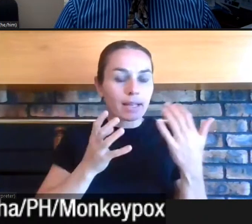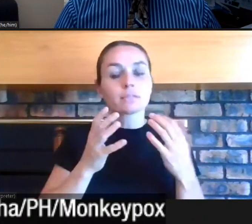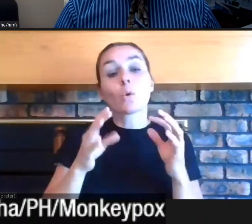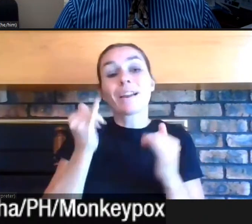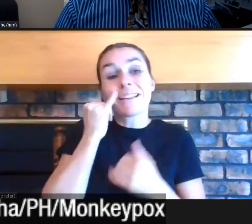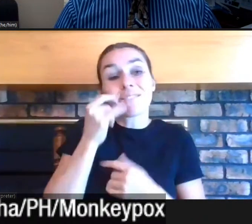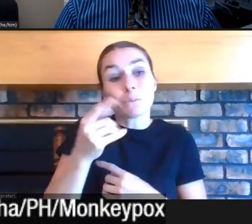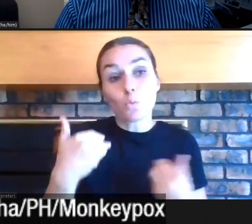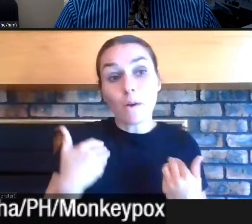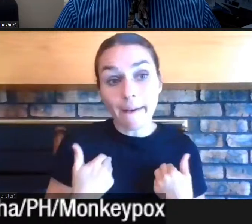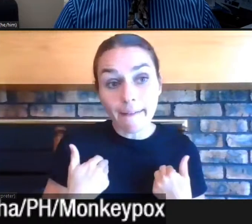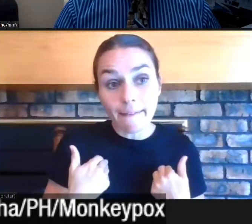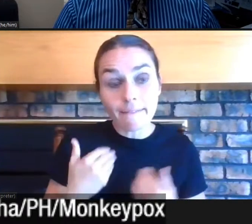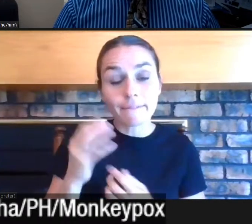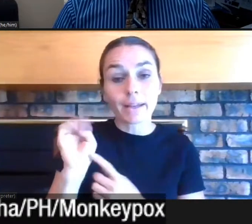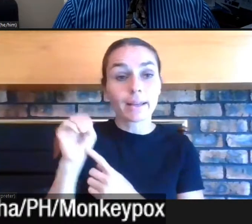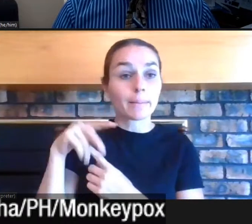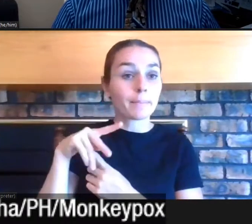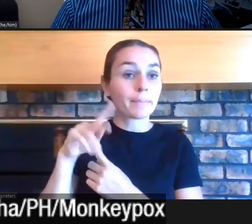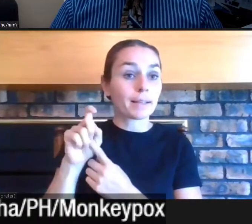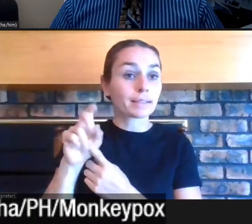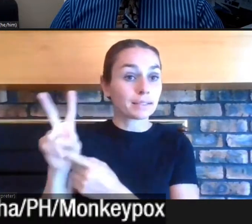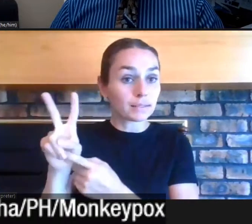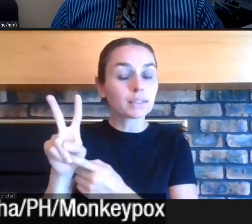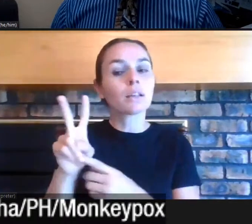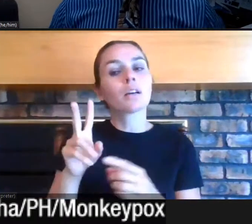have monkeypox infection.